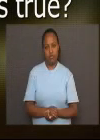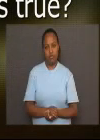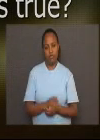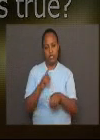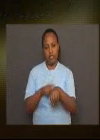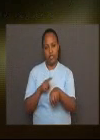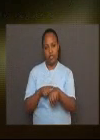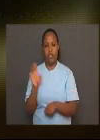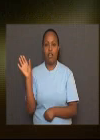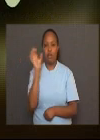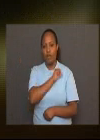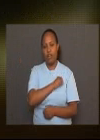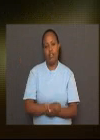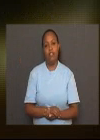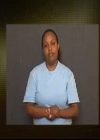Time's up.